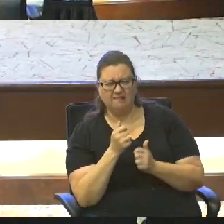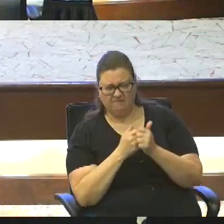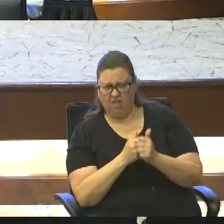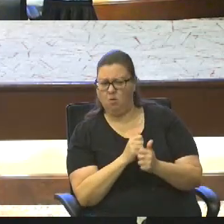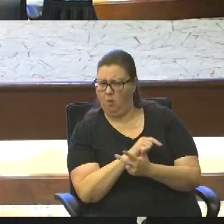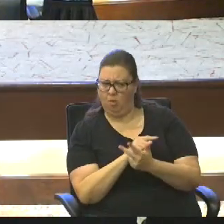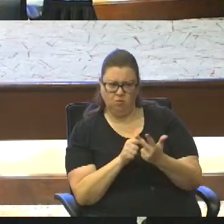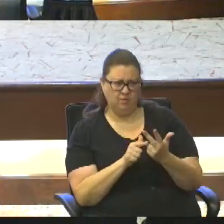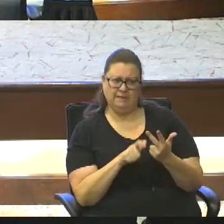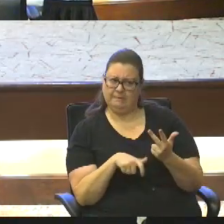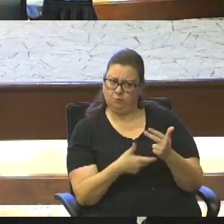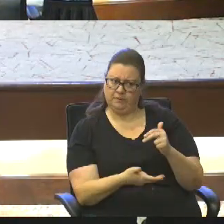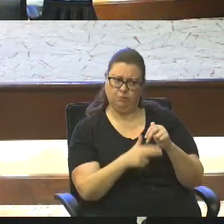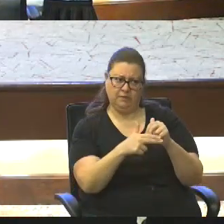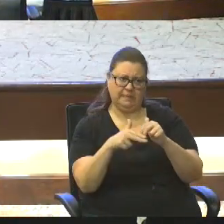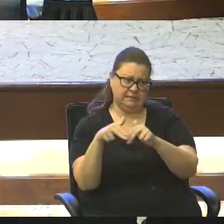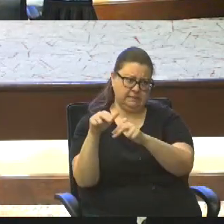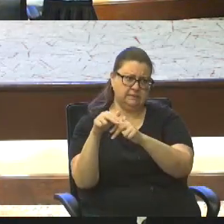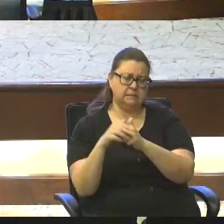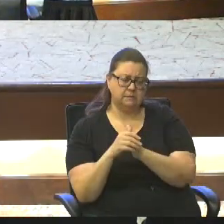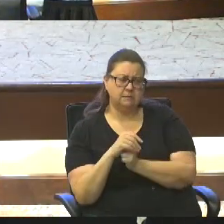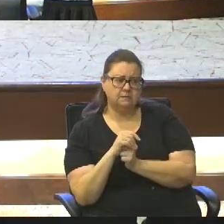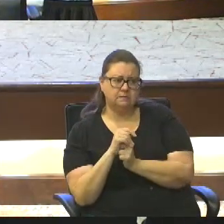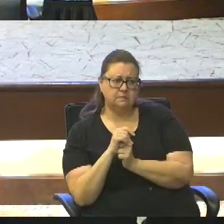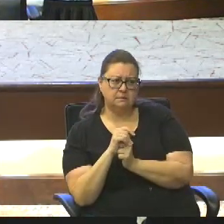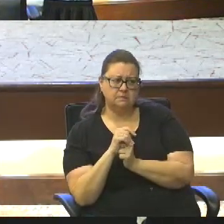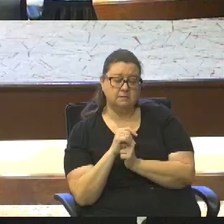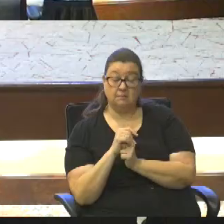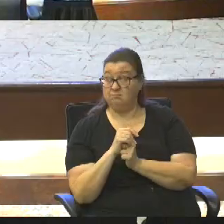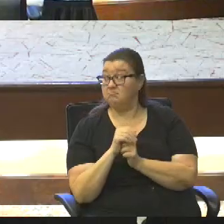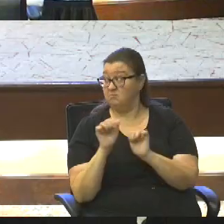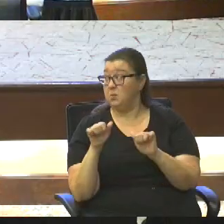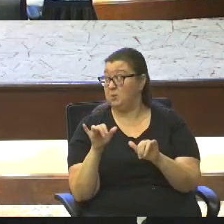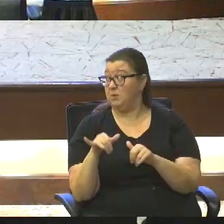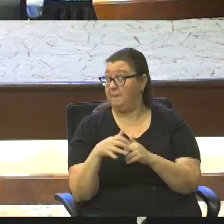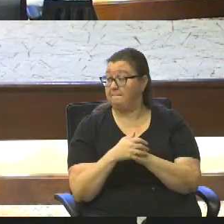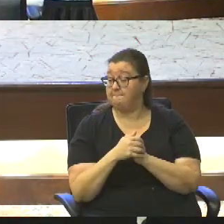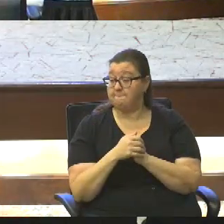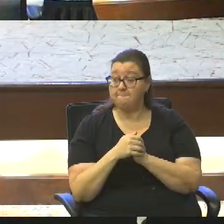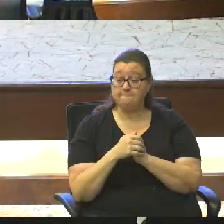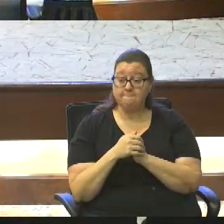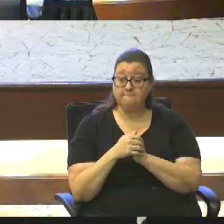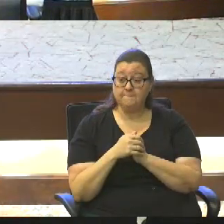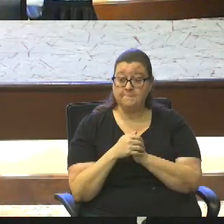Okay. Yeah, oh, definitely. We can do that.